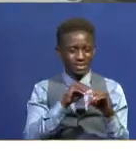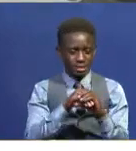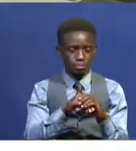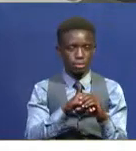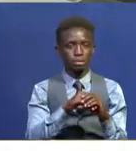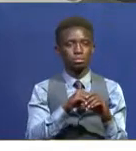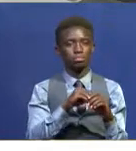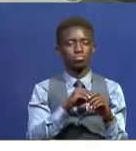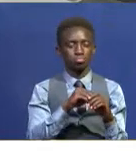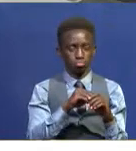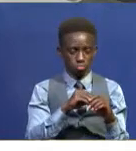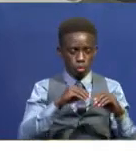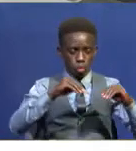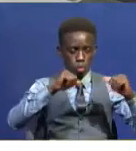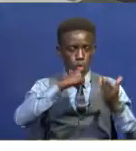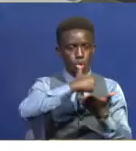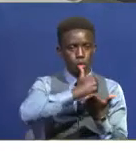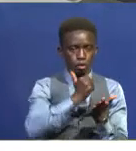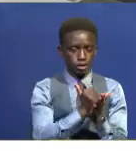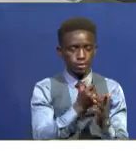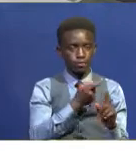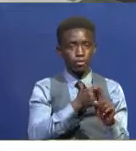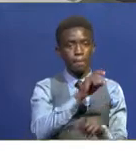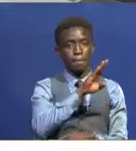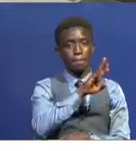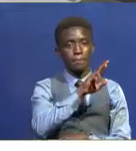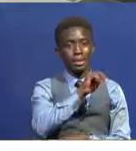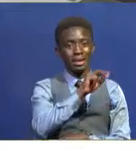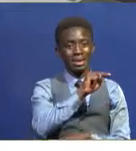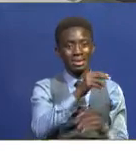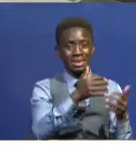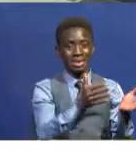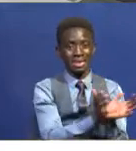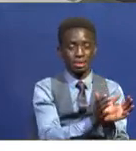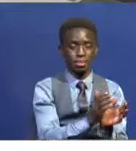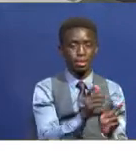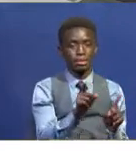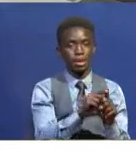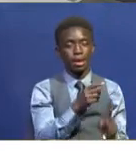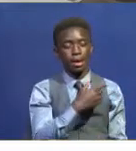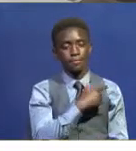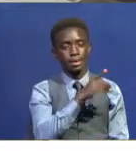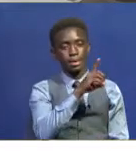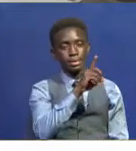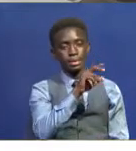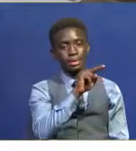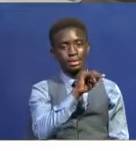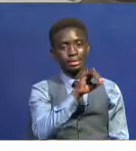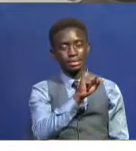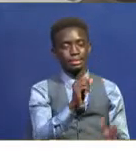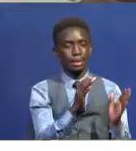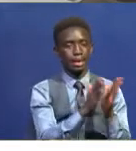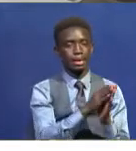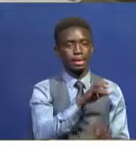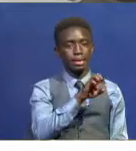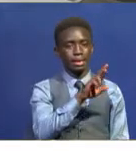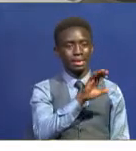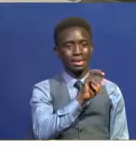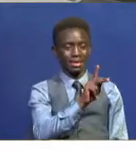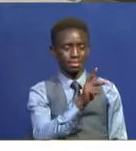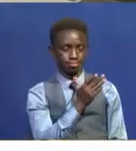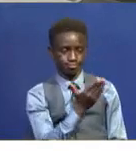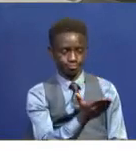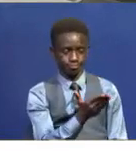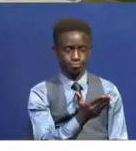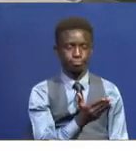from Forensic. We also have Eric Karanja, who is the asset manager, Britam Assets, and Dennis Maranga, who is the portfolio manager at CIC